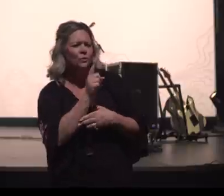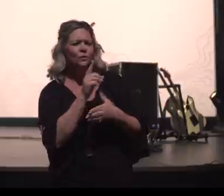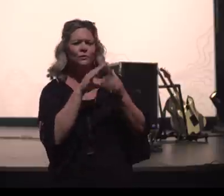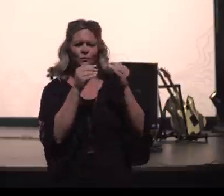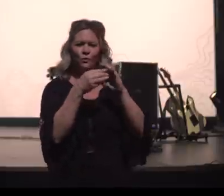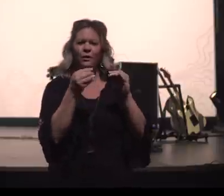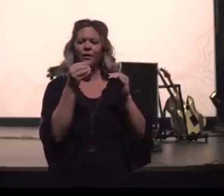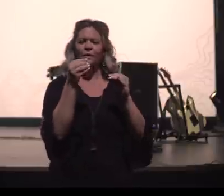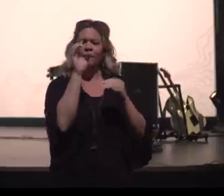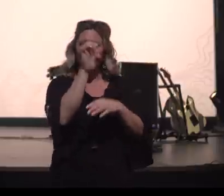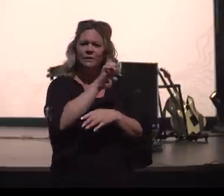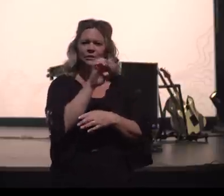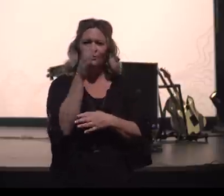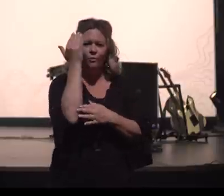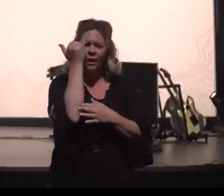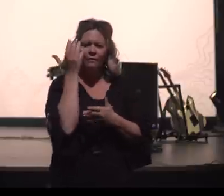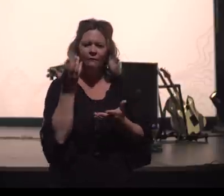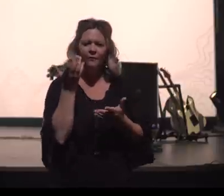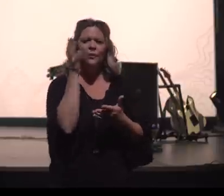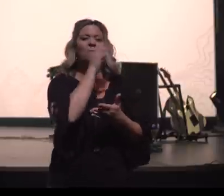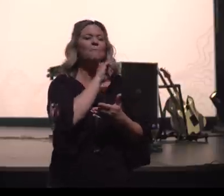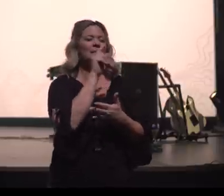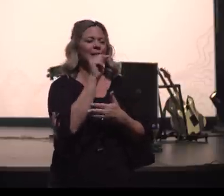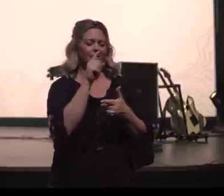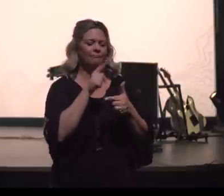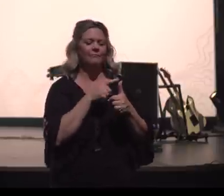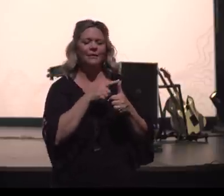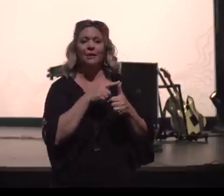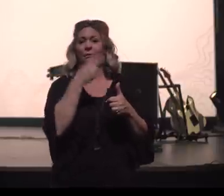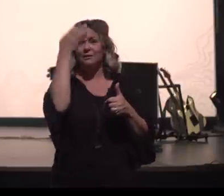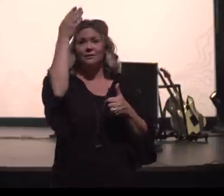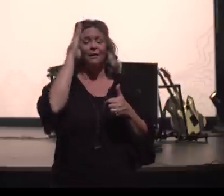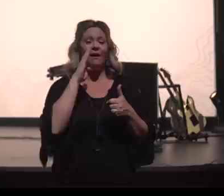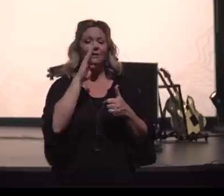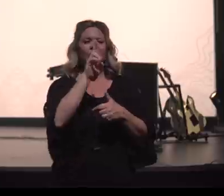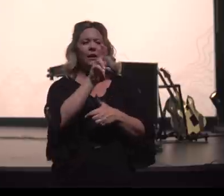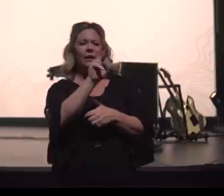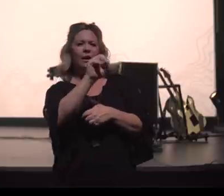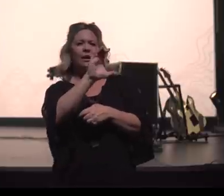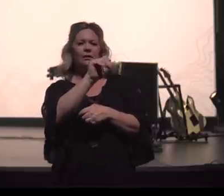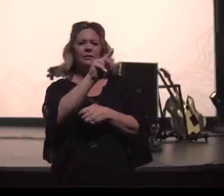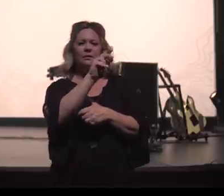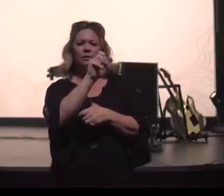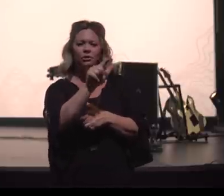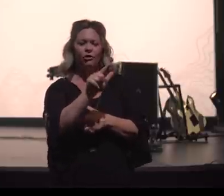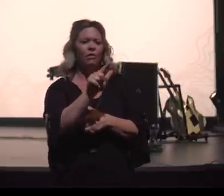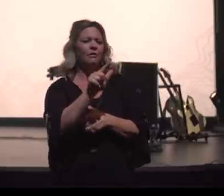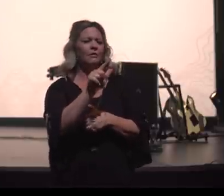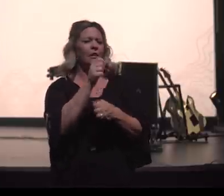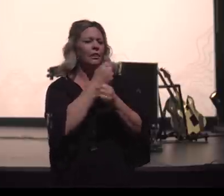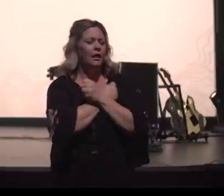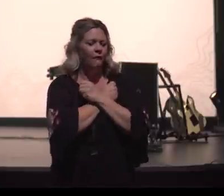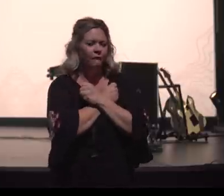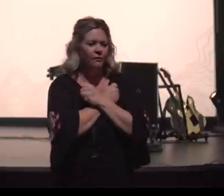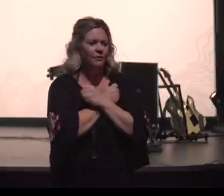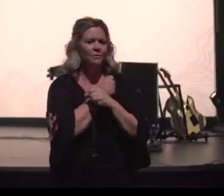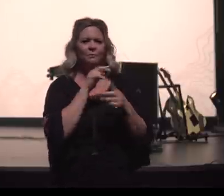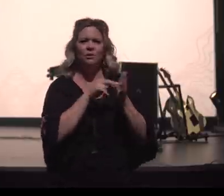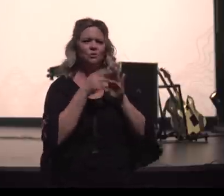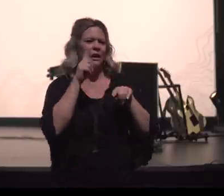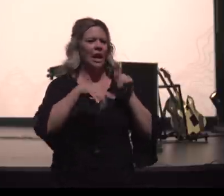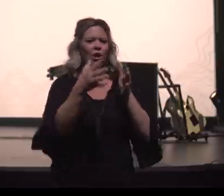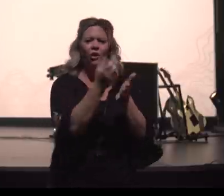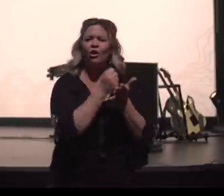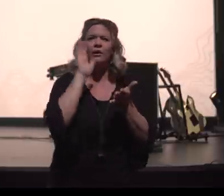it? Number one, we miss it because God's unconditional, remember that word, unconditional love is so